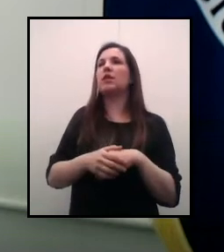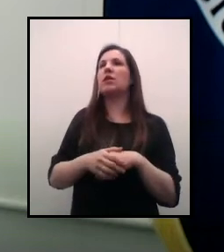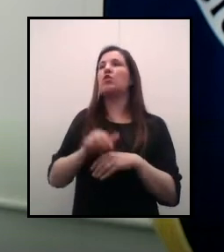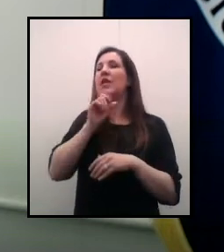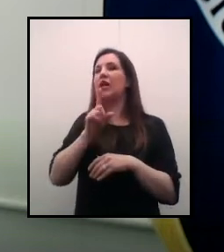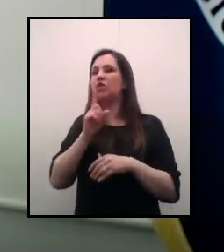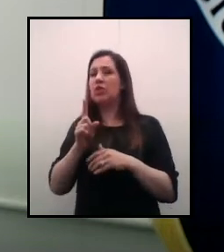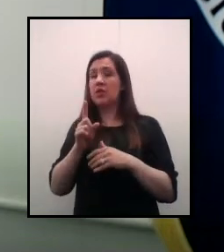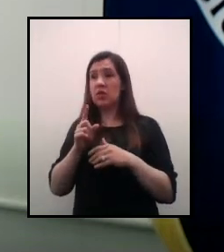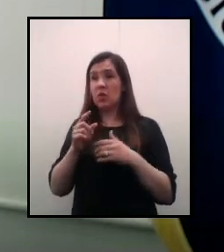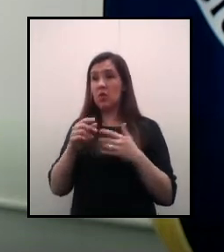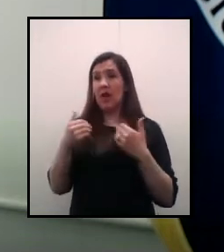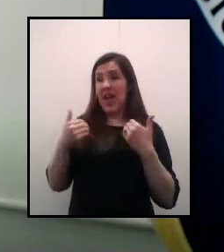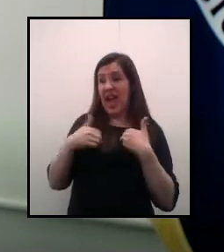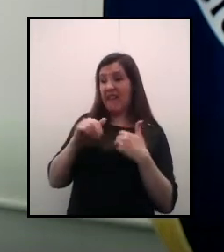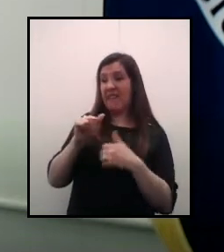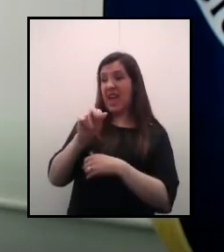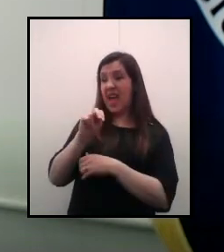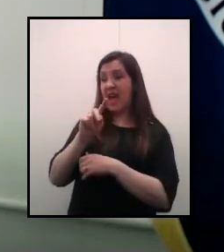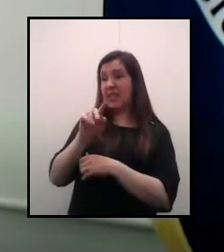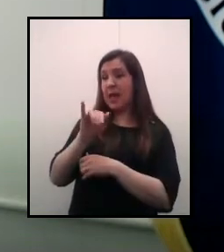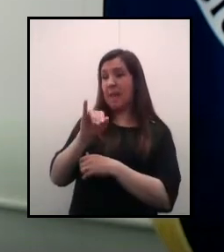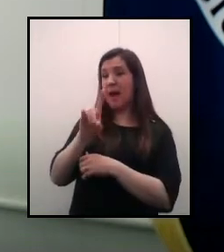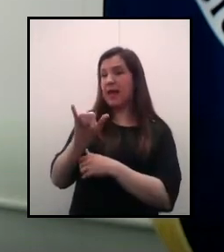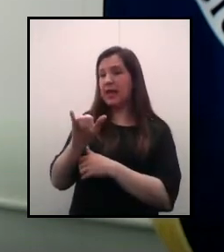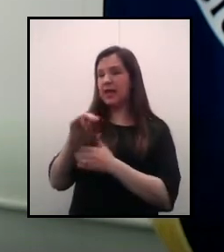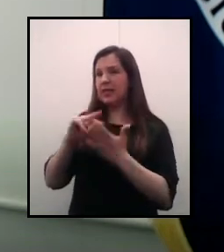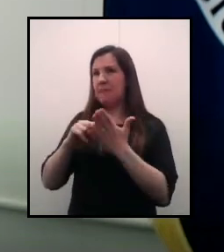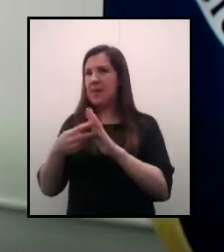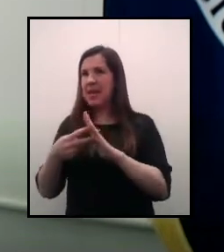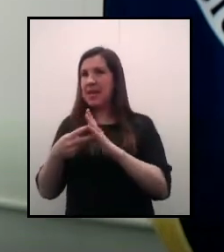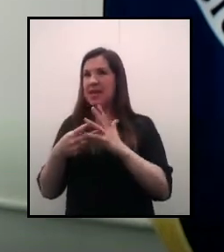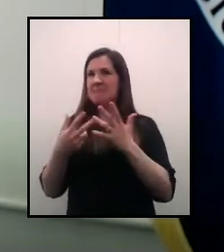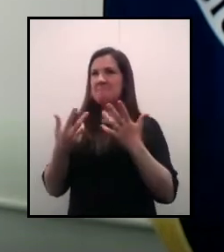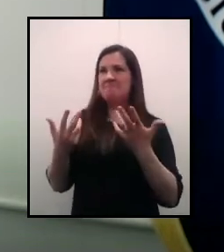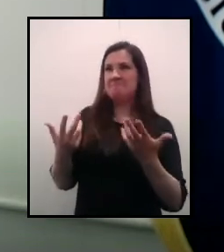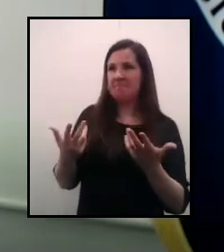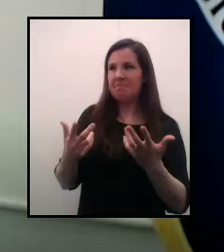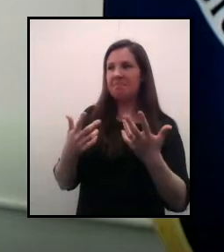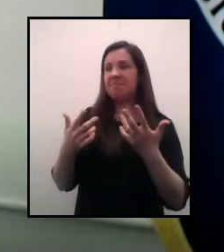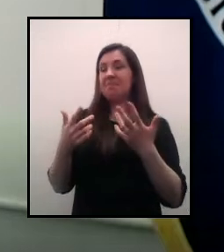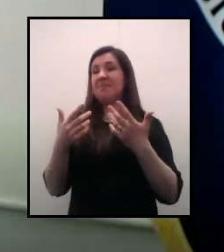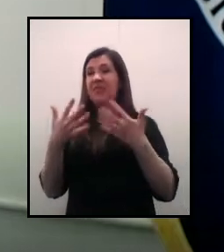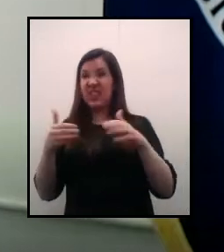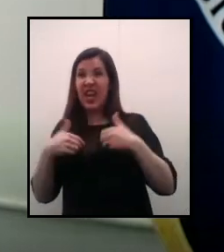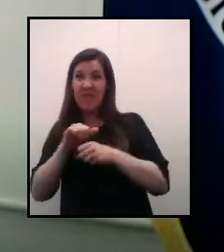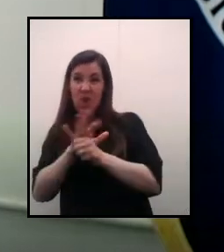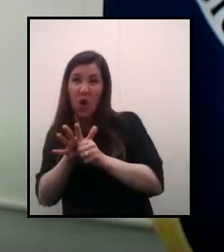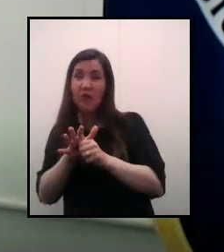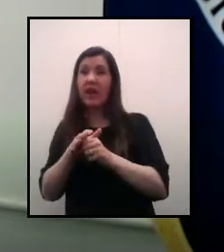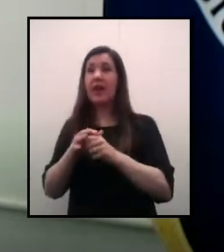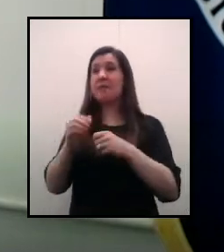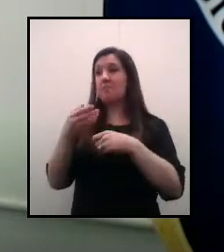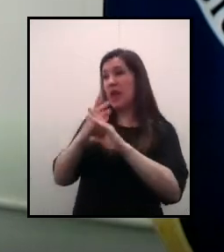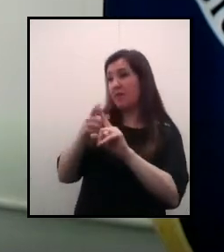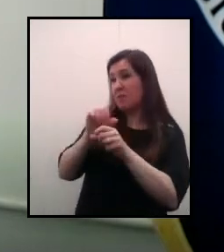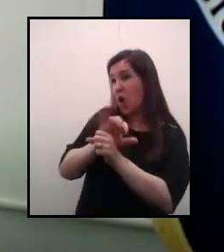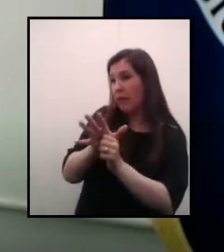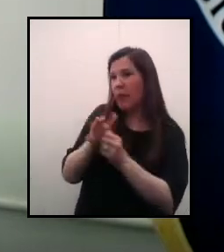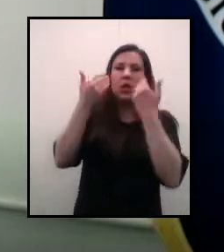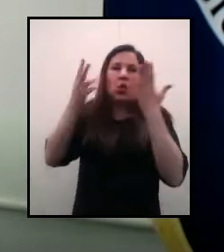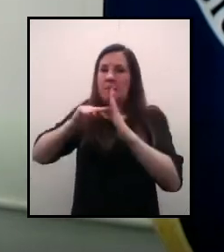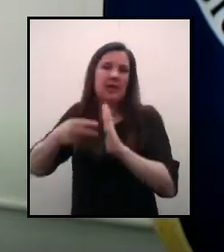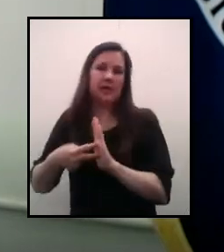level of protection that people have, if any, if they have detectable antibodies. So all we can really say right now with confidence